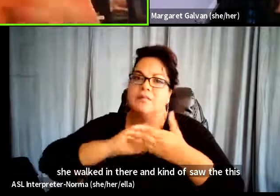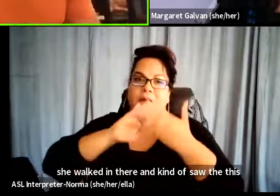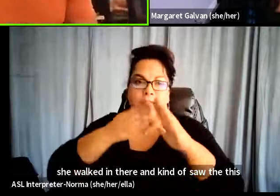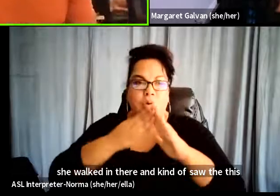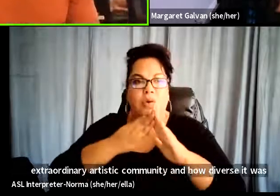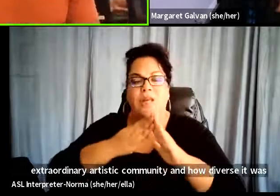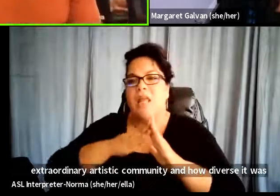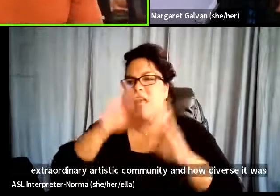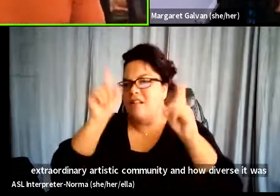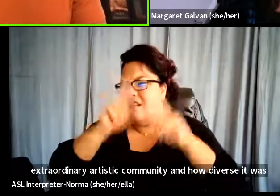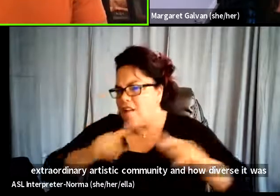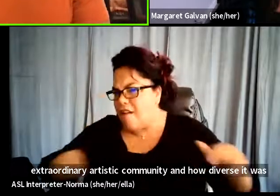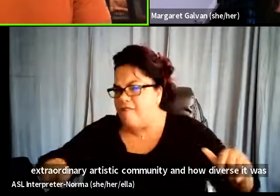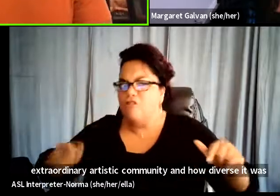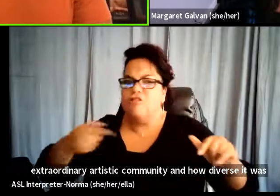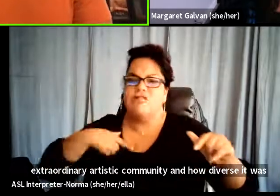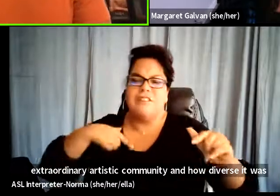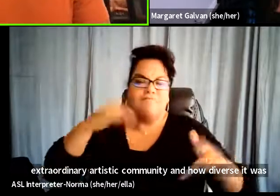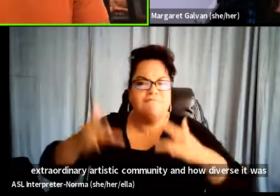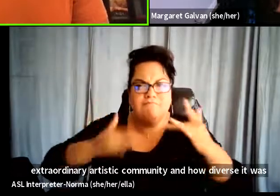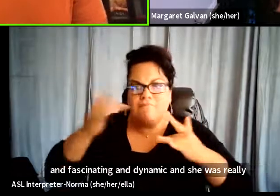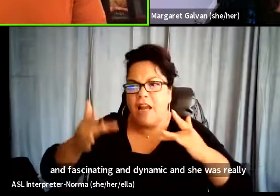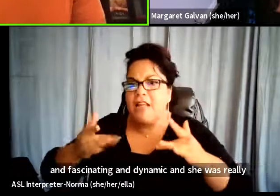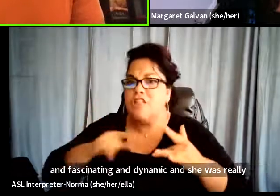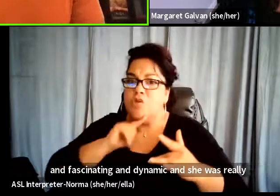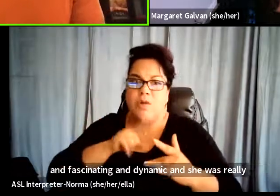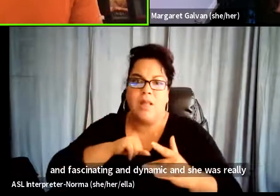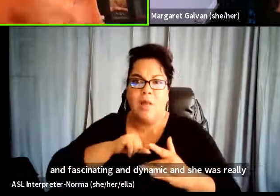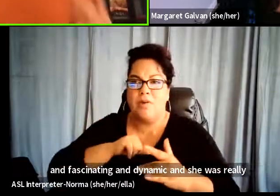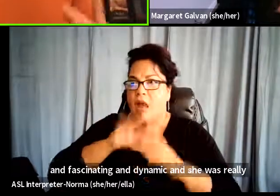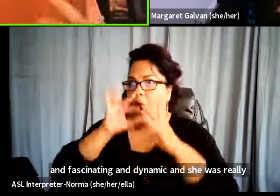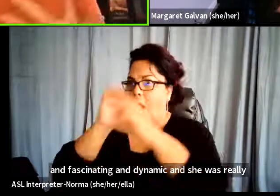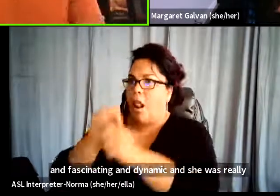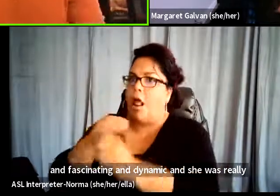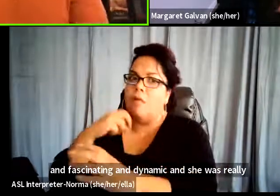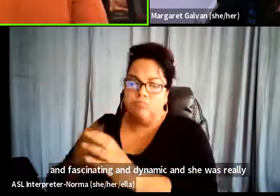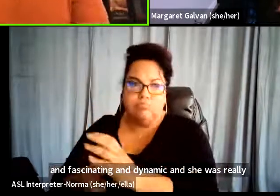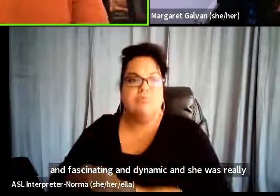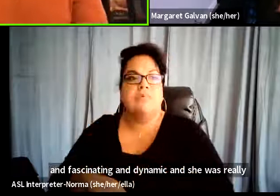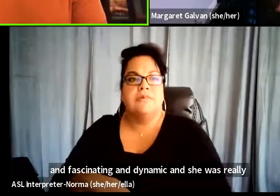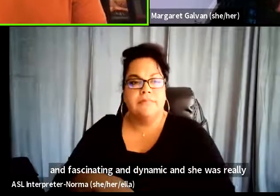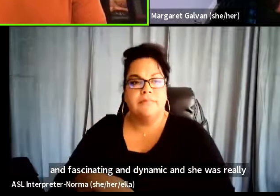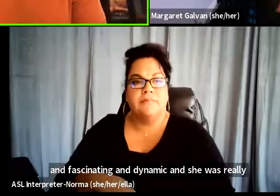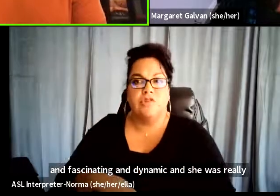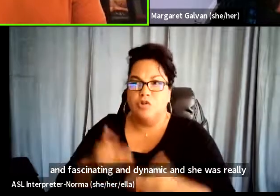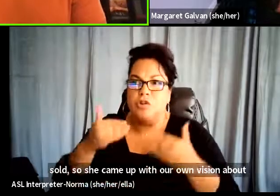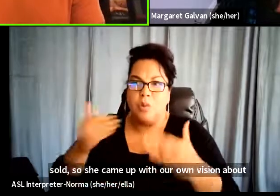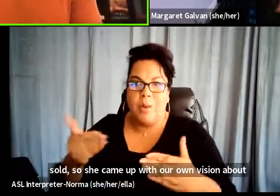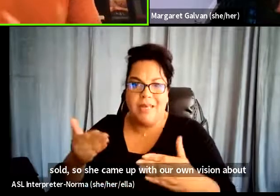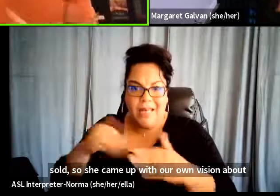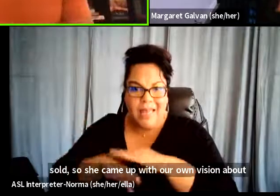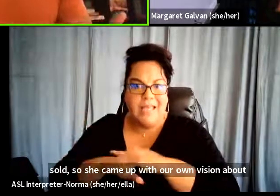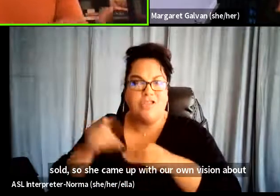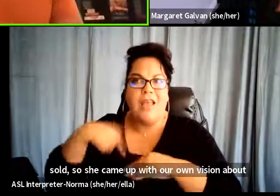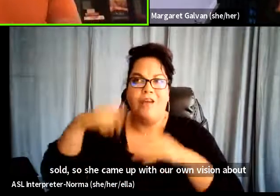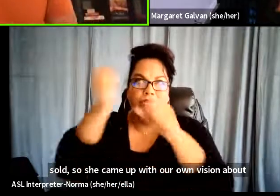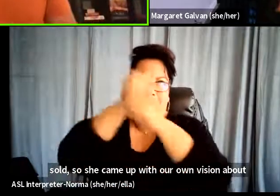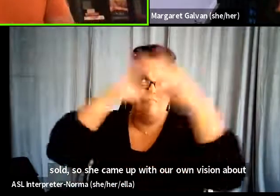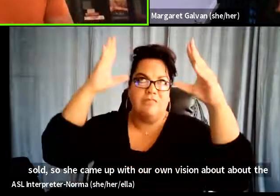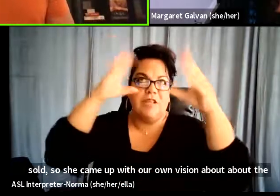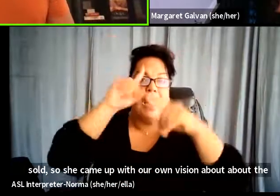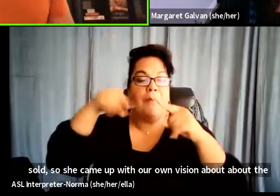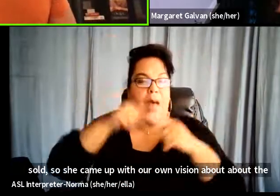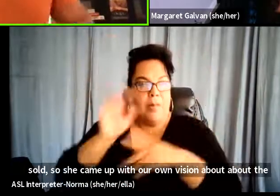fascinating and, uh, dynamic and she was really sold. So she came in with her own vision about, uh, about the film and we worked for the next six years on it.